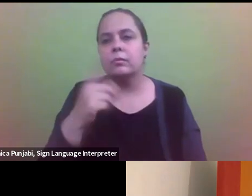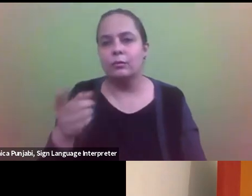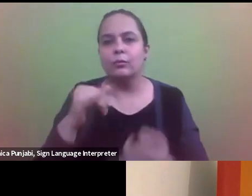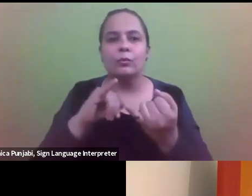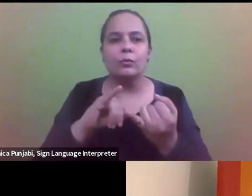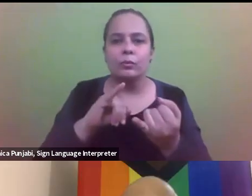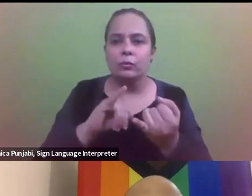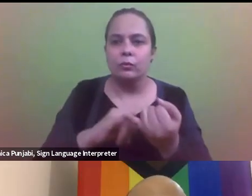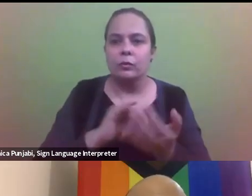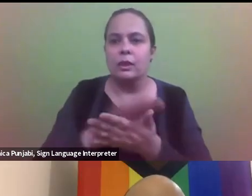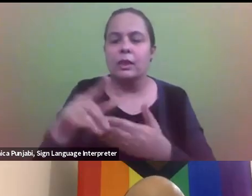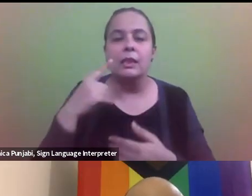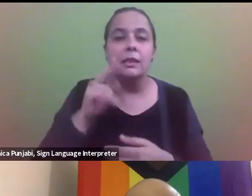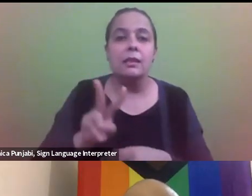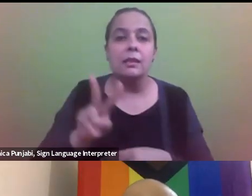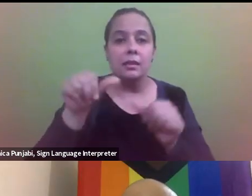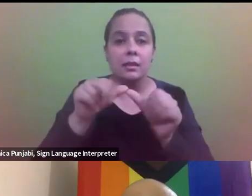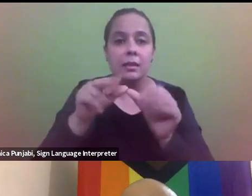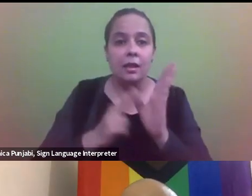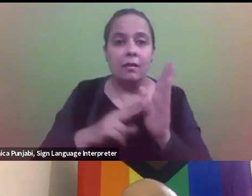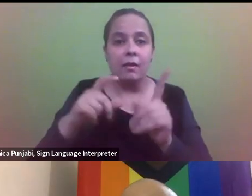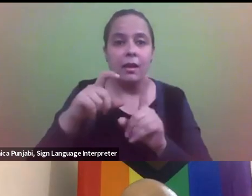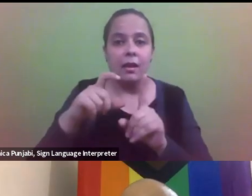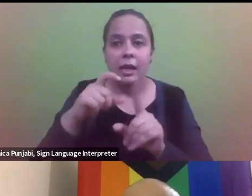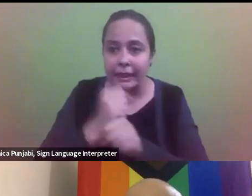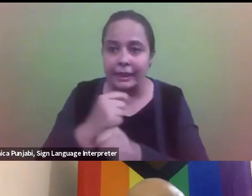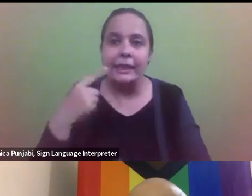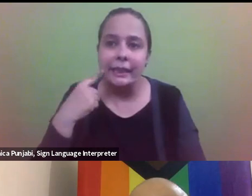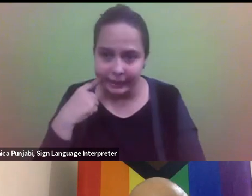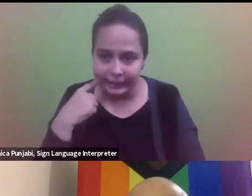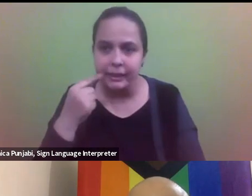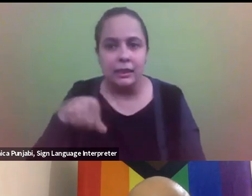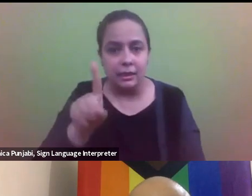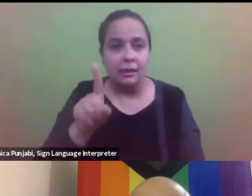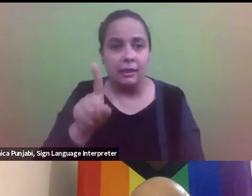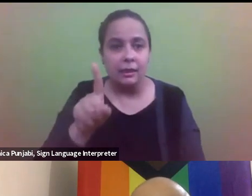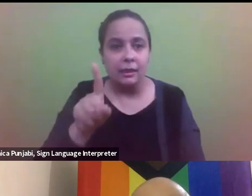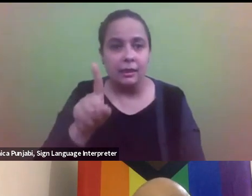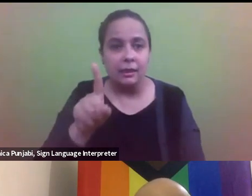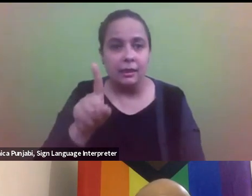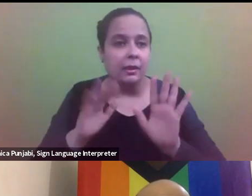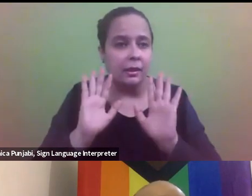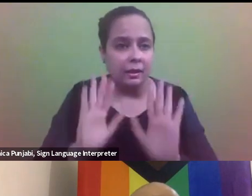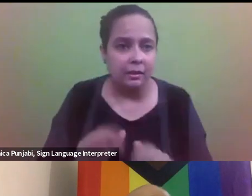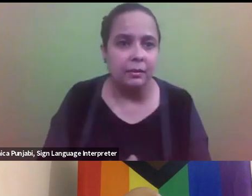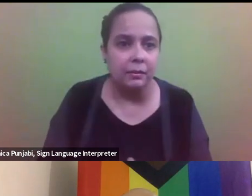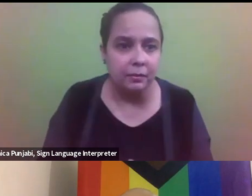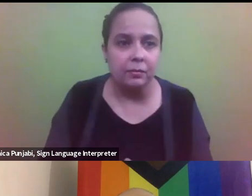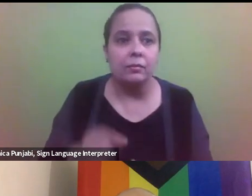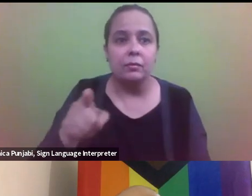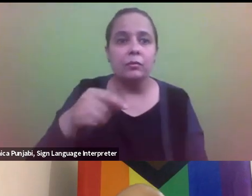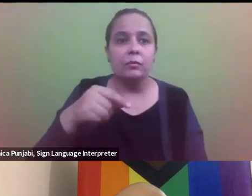Shivangi is a disabled queer activist and artist who works with a collective called Determined Art Movement, or